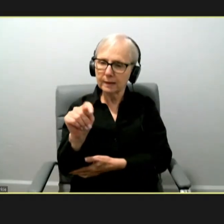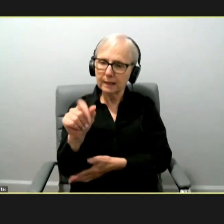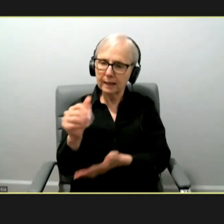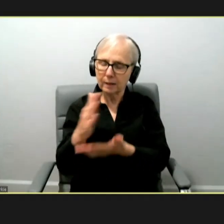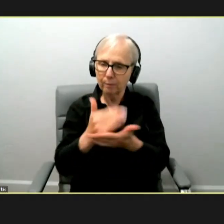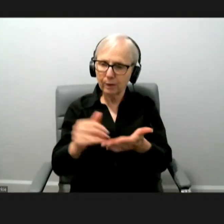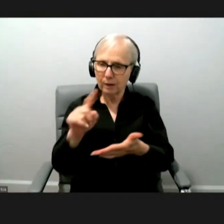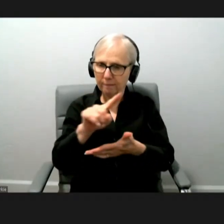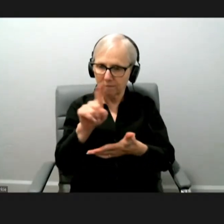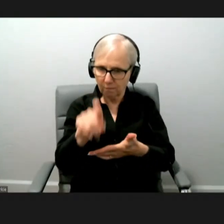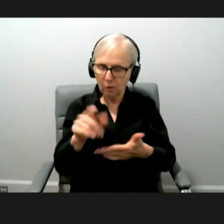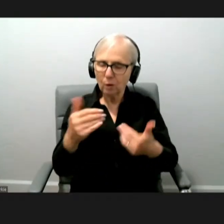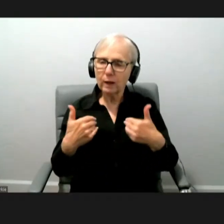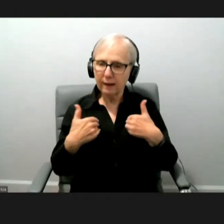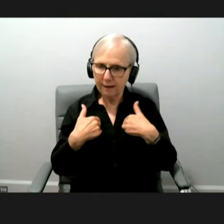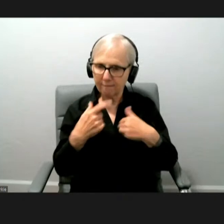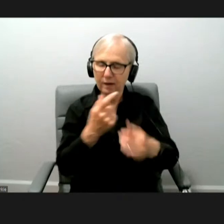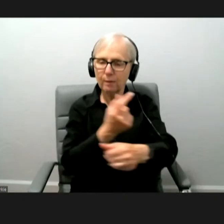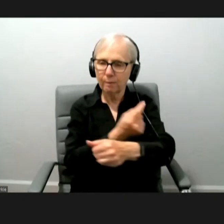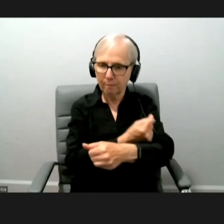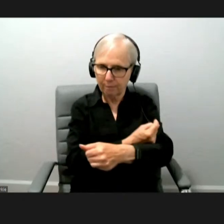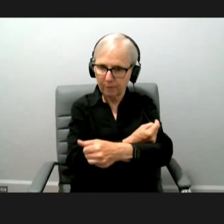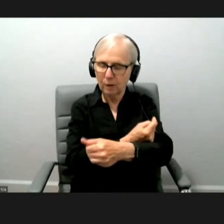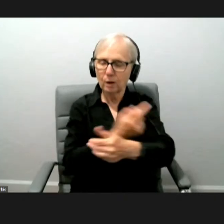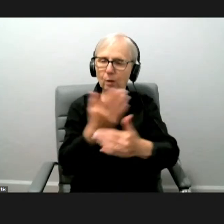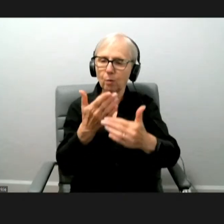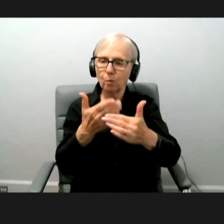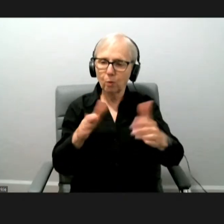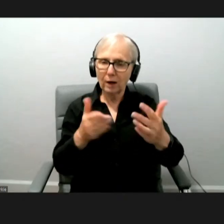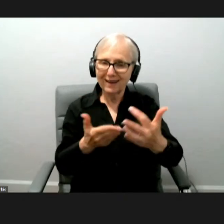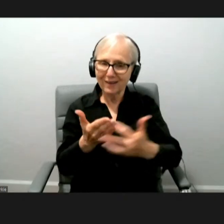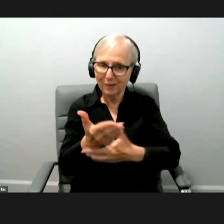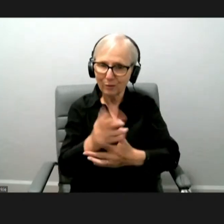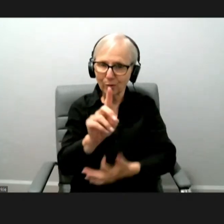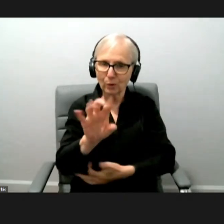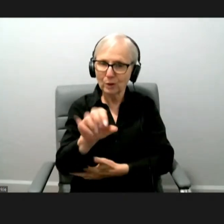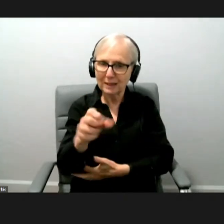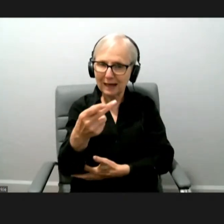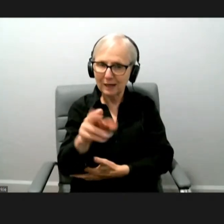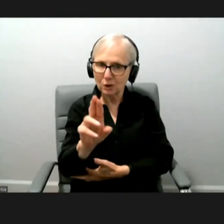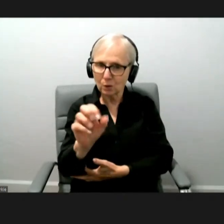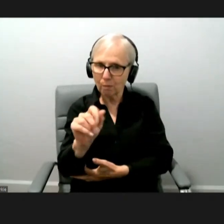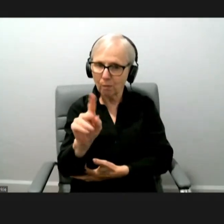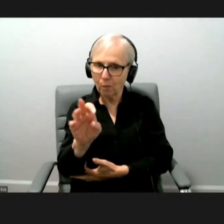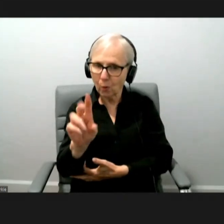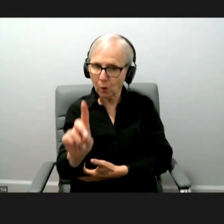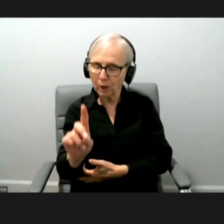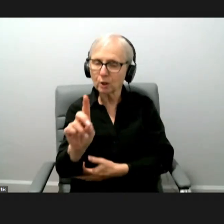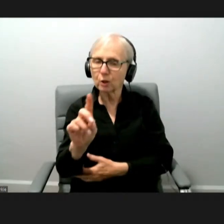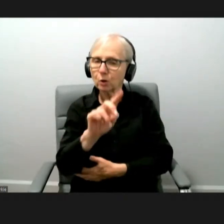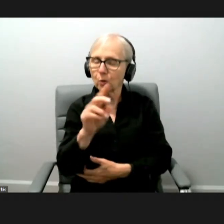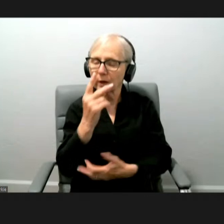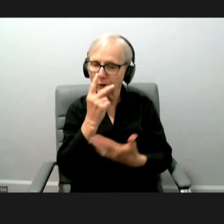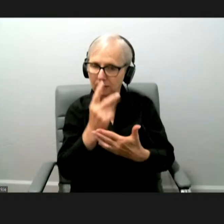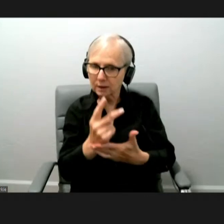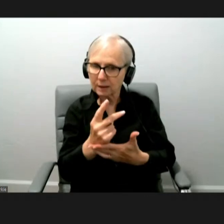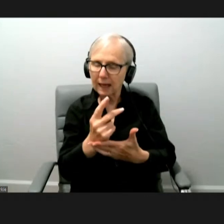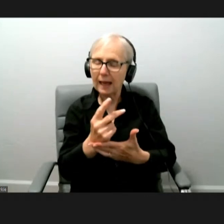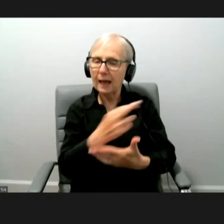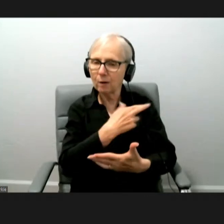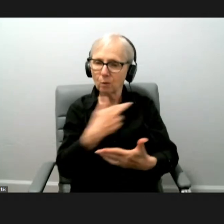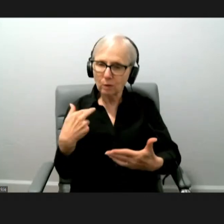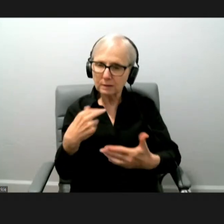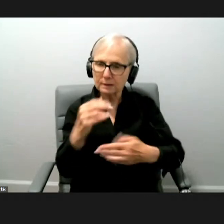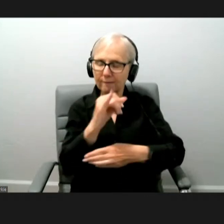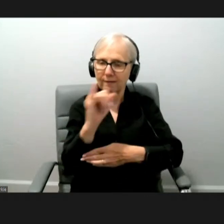So we do have a vaccine breakthrough dashboard on our website where you can look at the risk of being infected, the